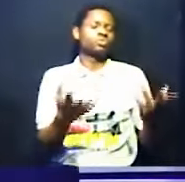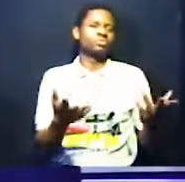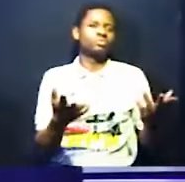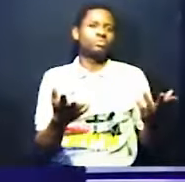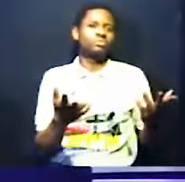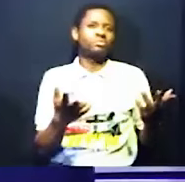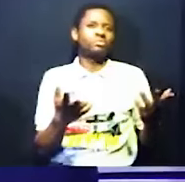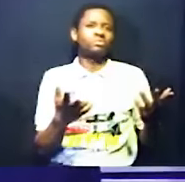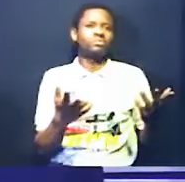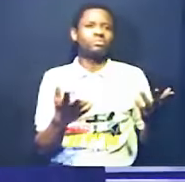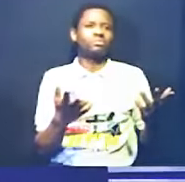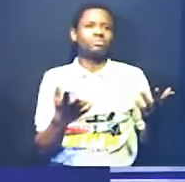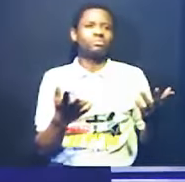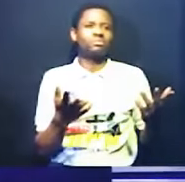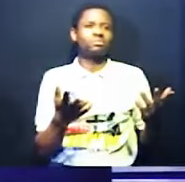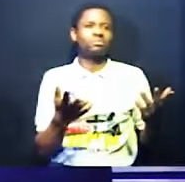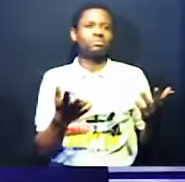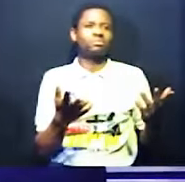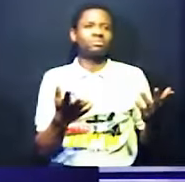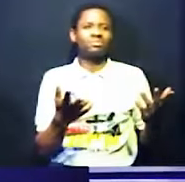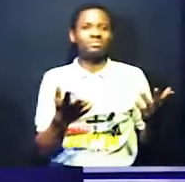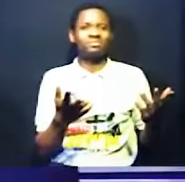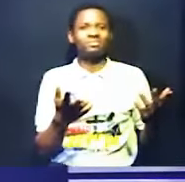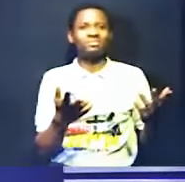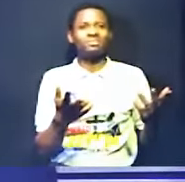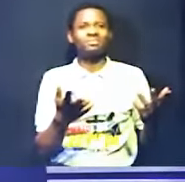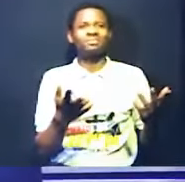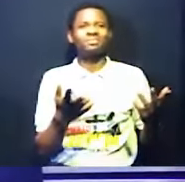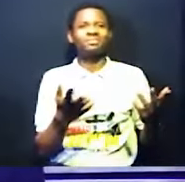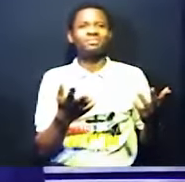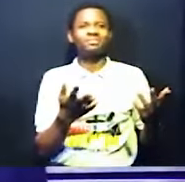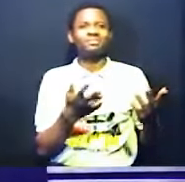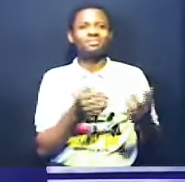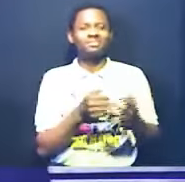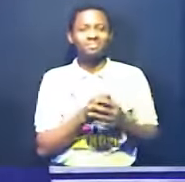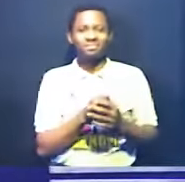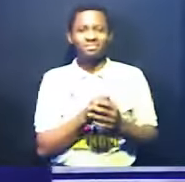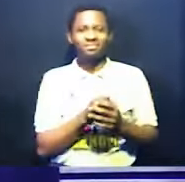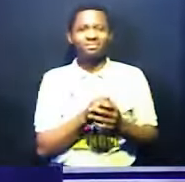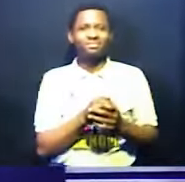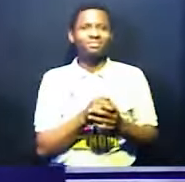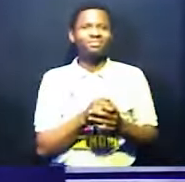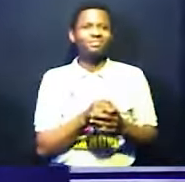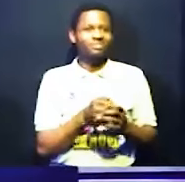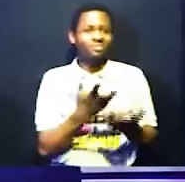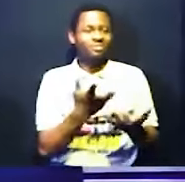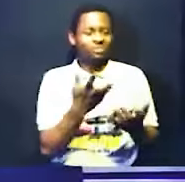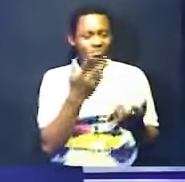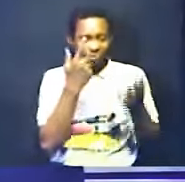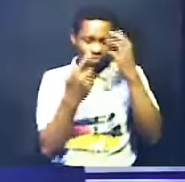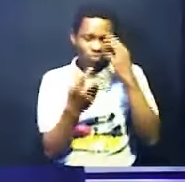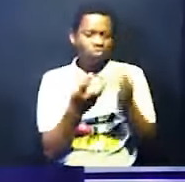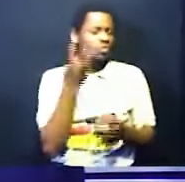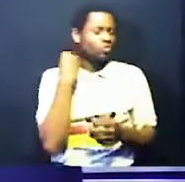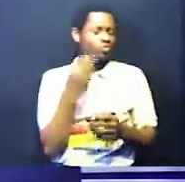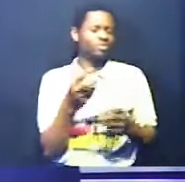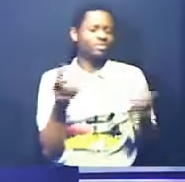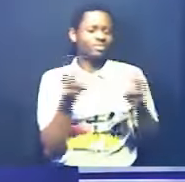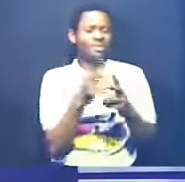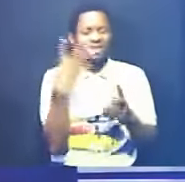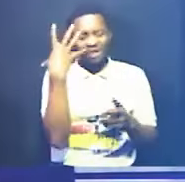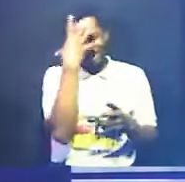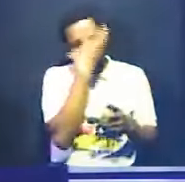why have you do that also? Yes. He was also a very handsome man.